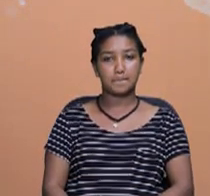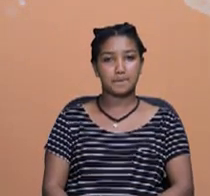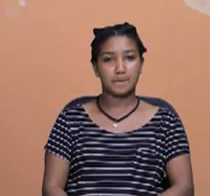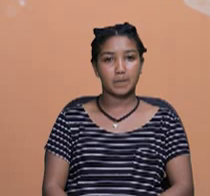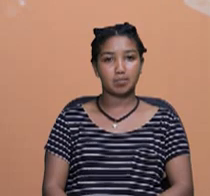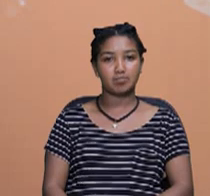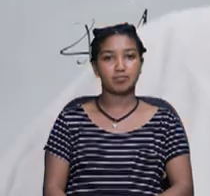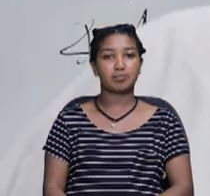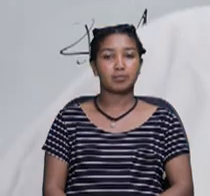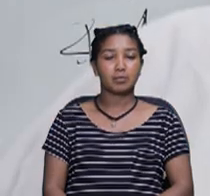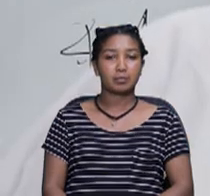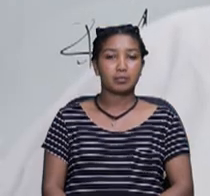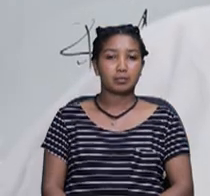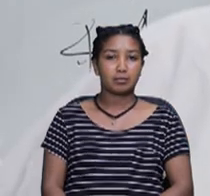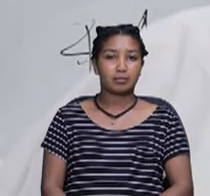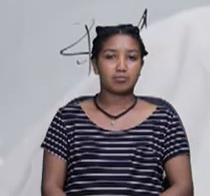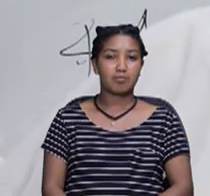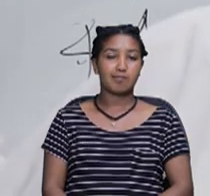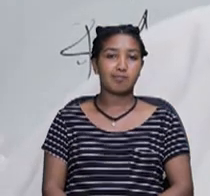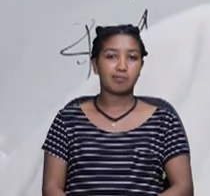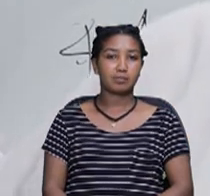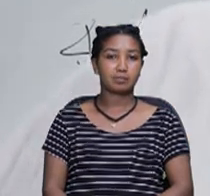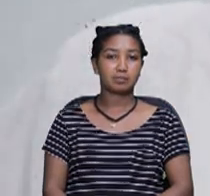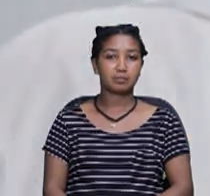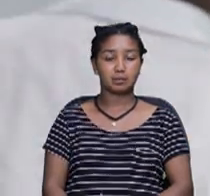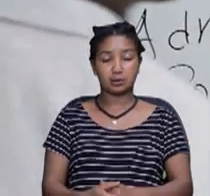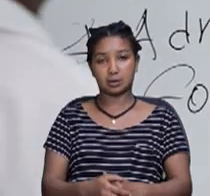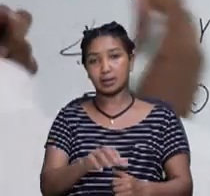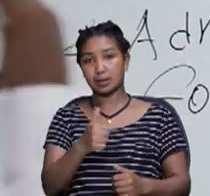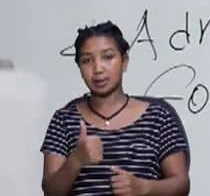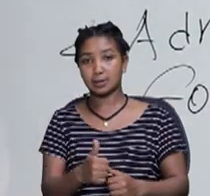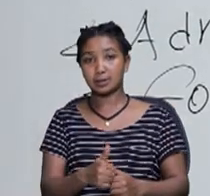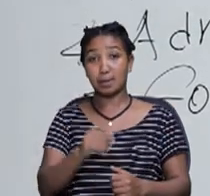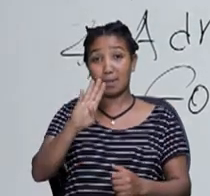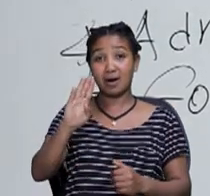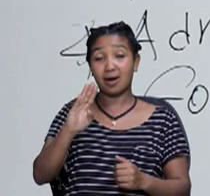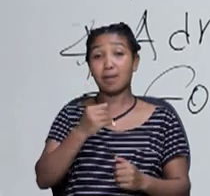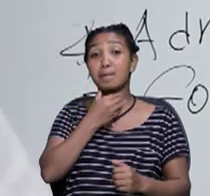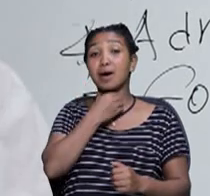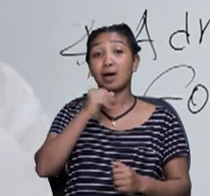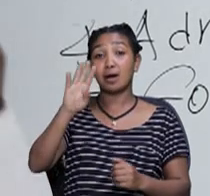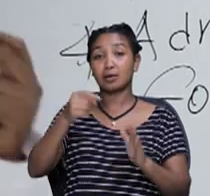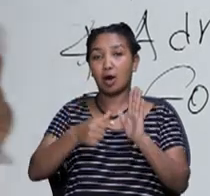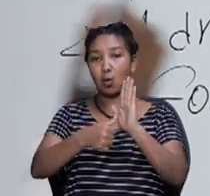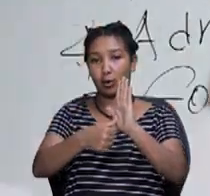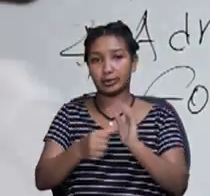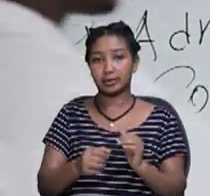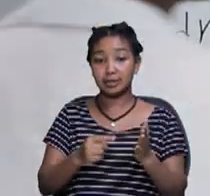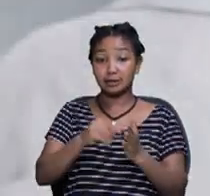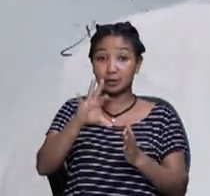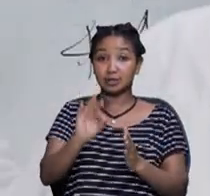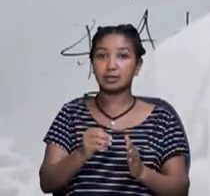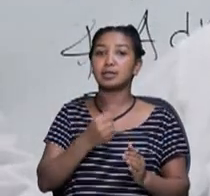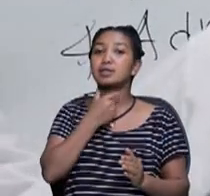Parathyroid gland. A parathyroid gland, the thyroid gland is found on the neck region. It